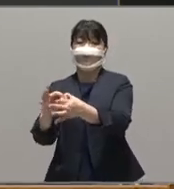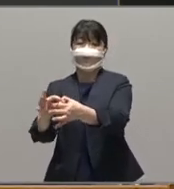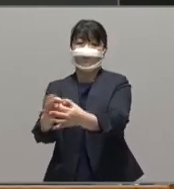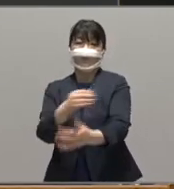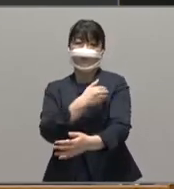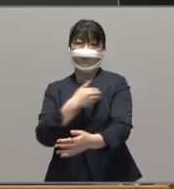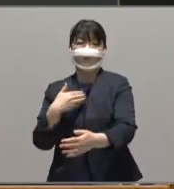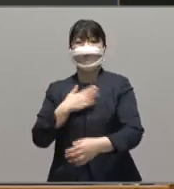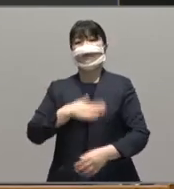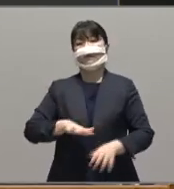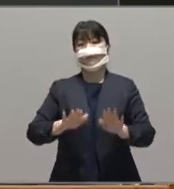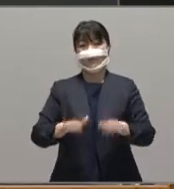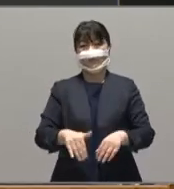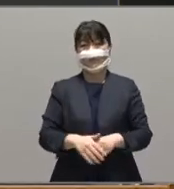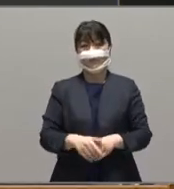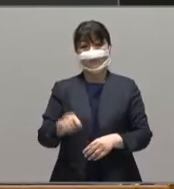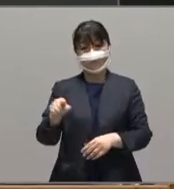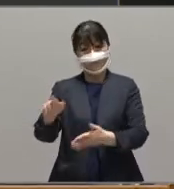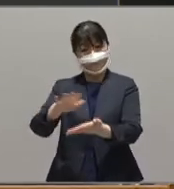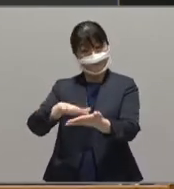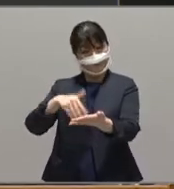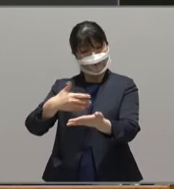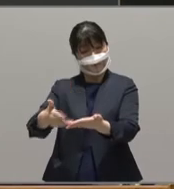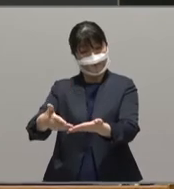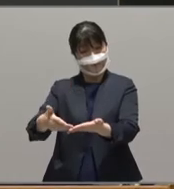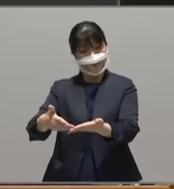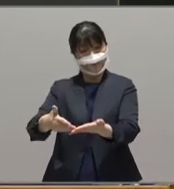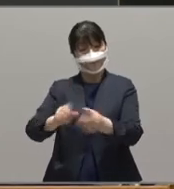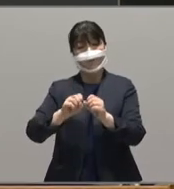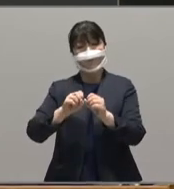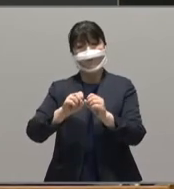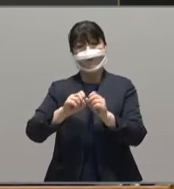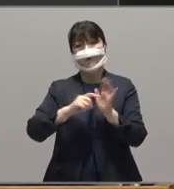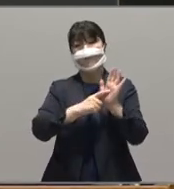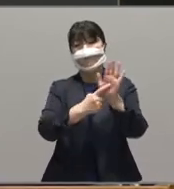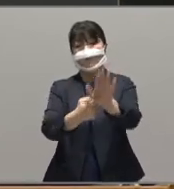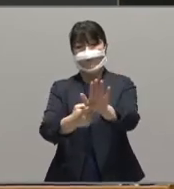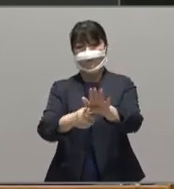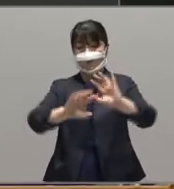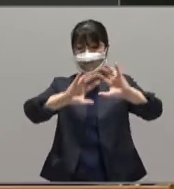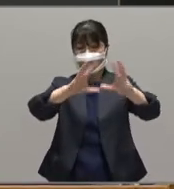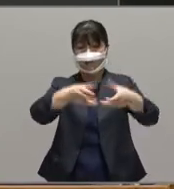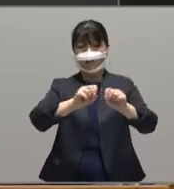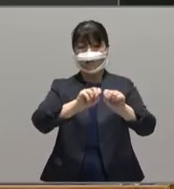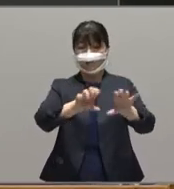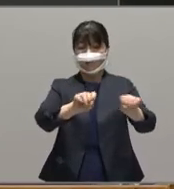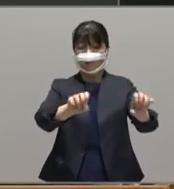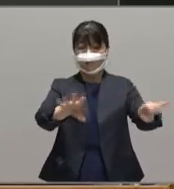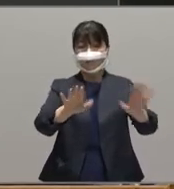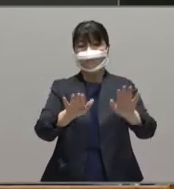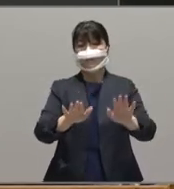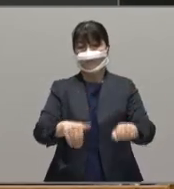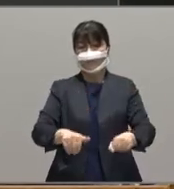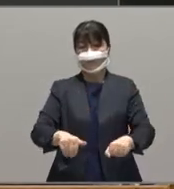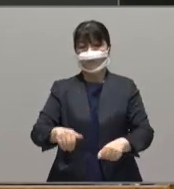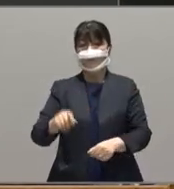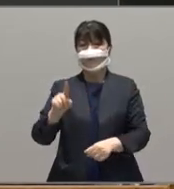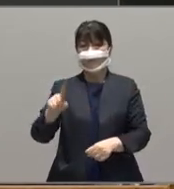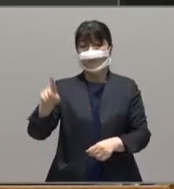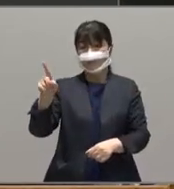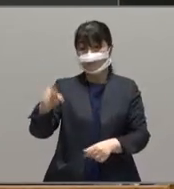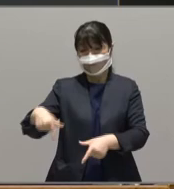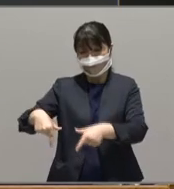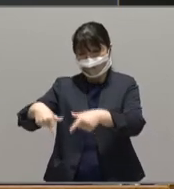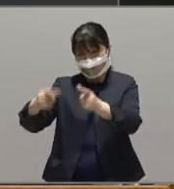data from a forest bathing and of an effectiveness and continuing for about